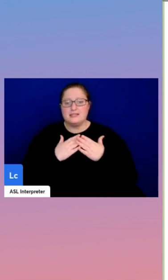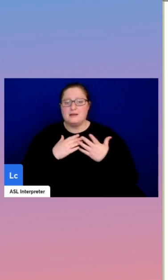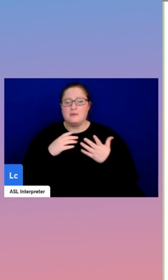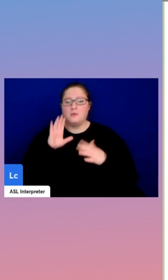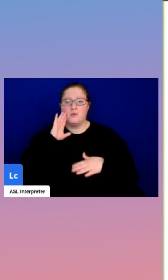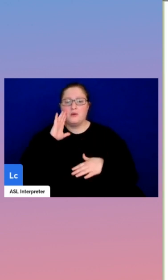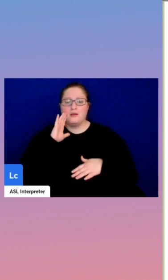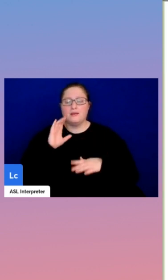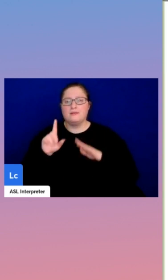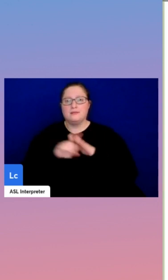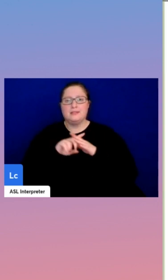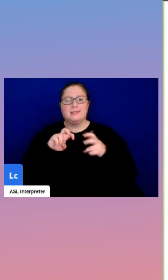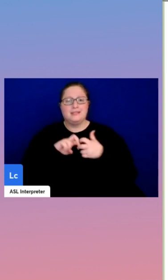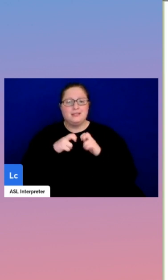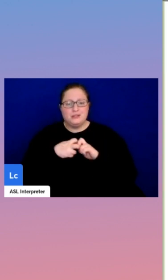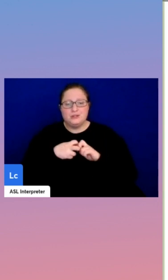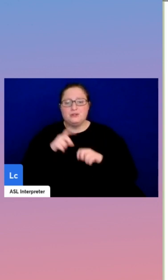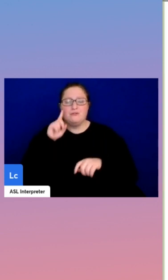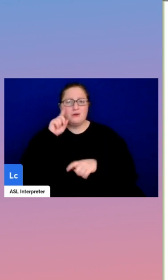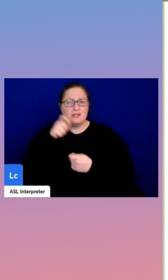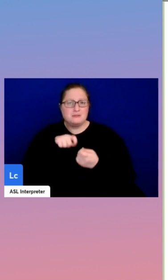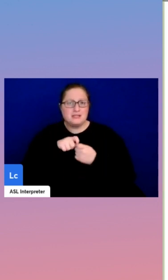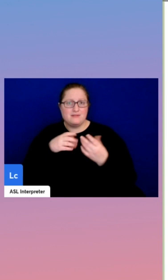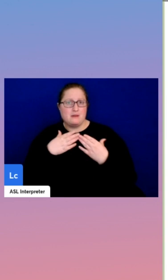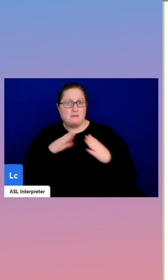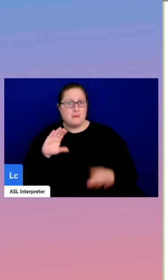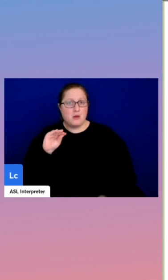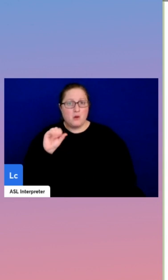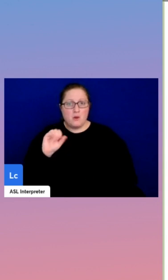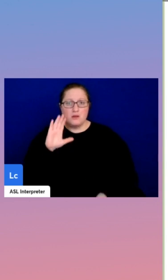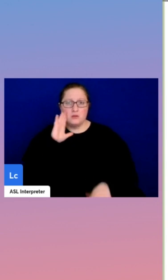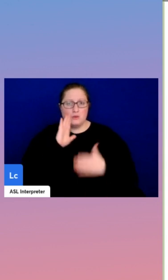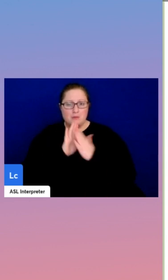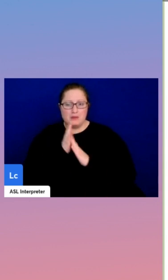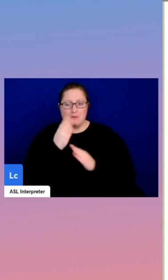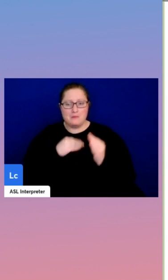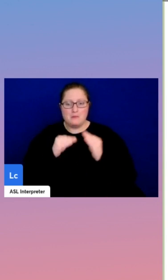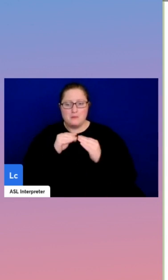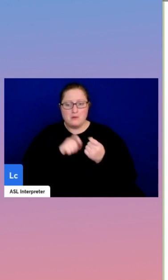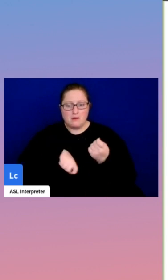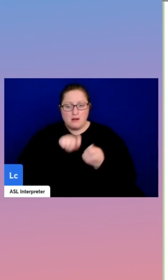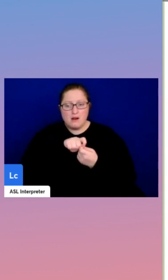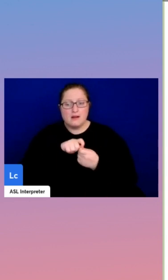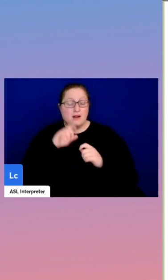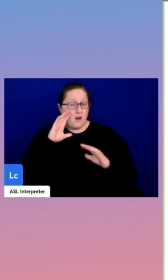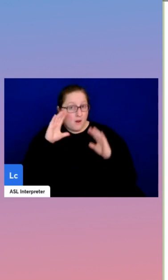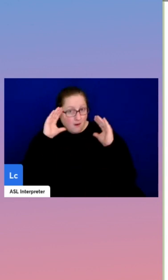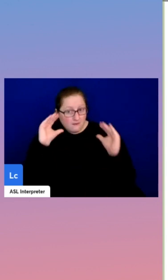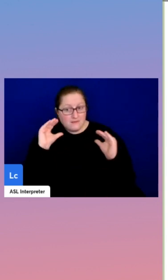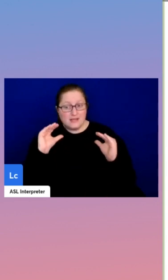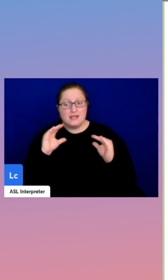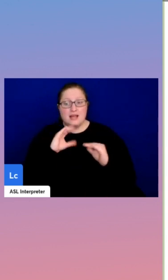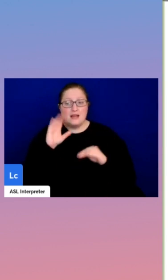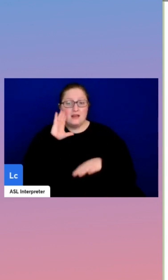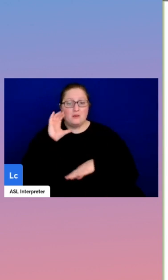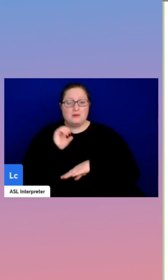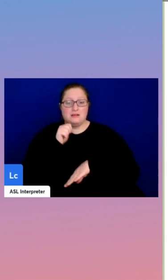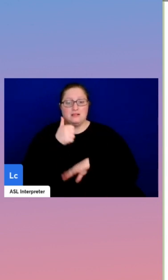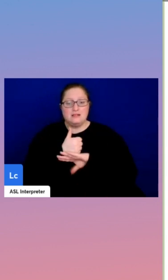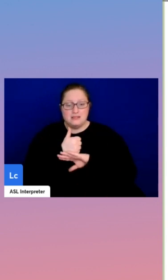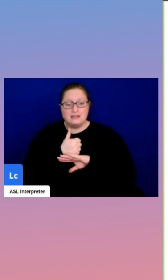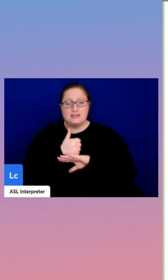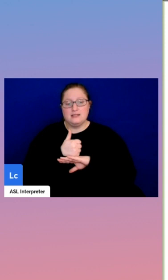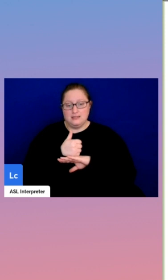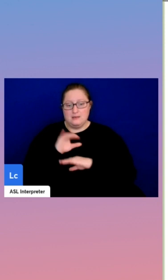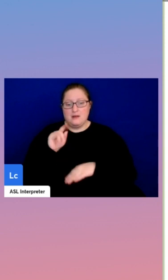specific public OS. They harden it somehow, hopefully, and then they create an AMI out of it and they roll it out